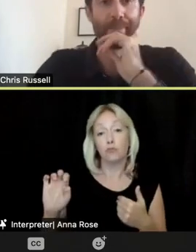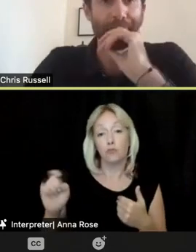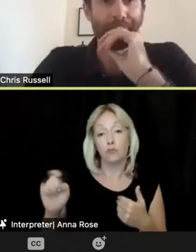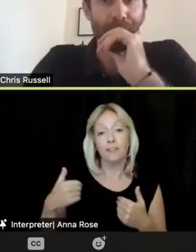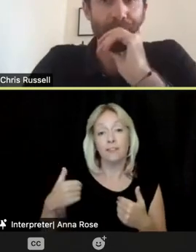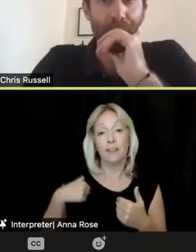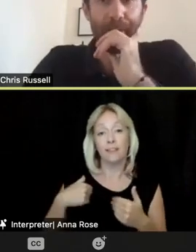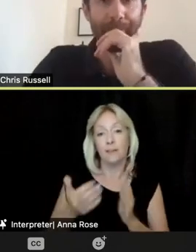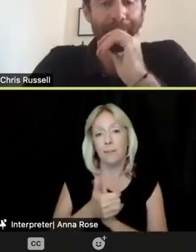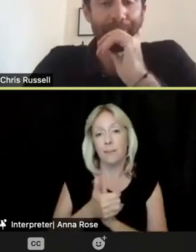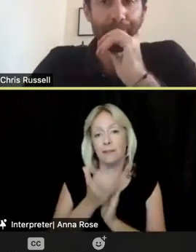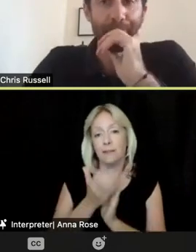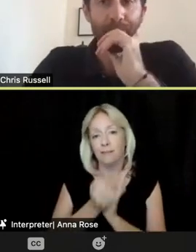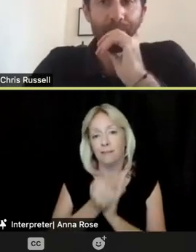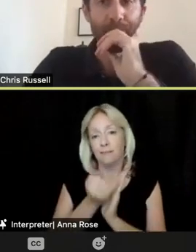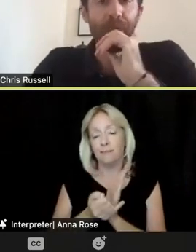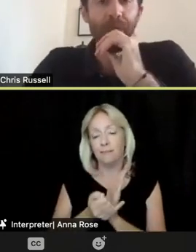our matrix.